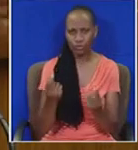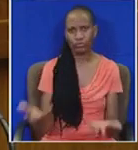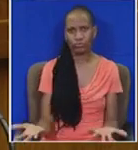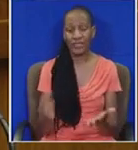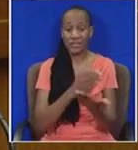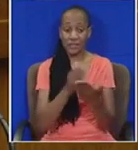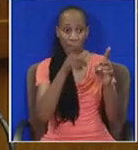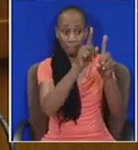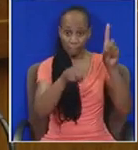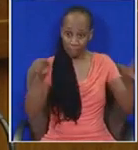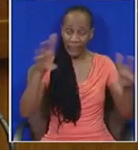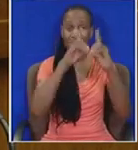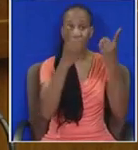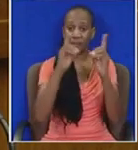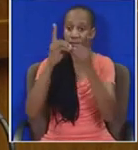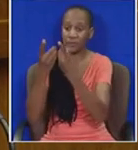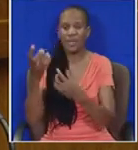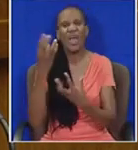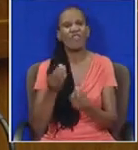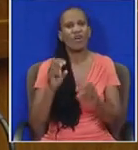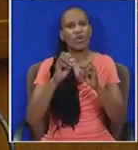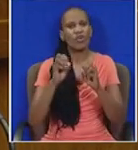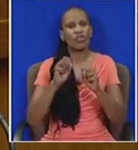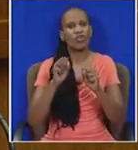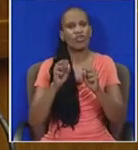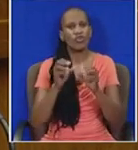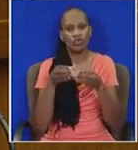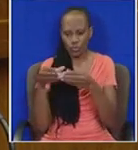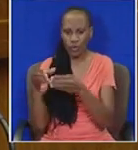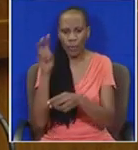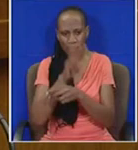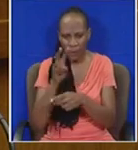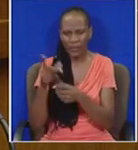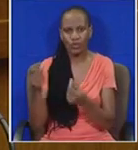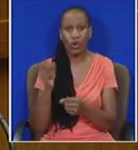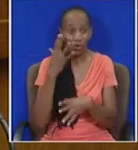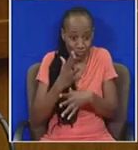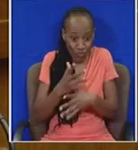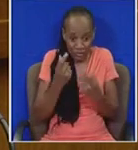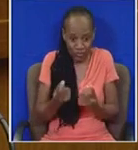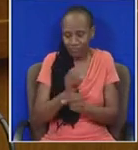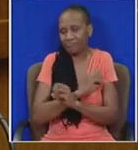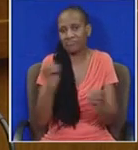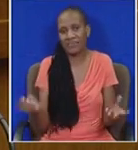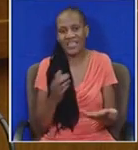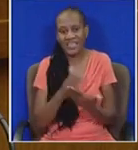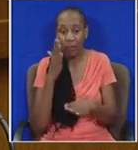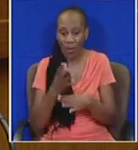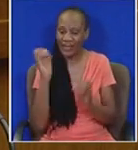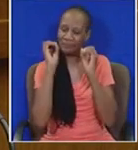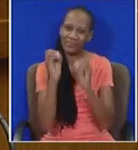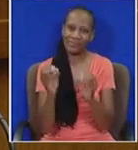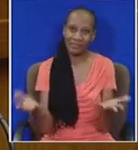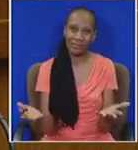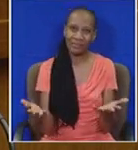the departments have oversight units that do not work at all. Some have got oversight units that function very minimally.